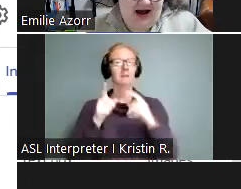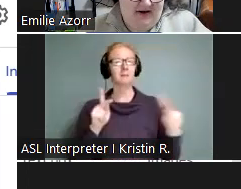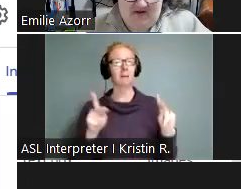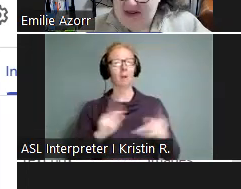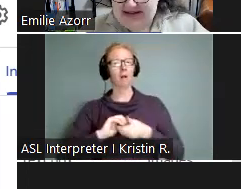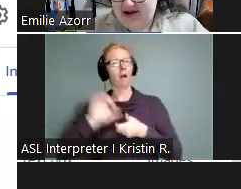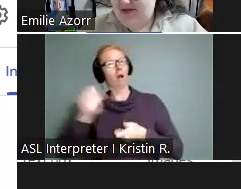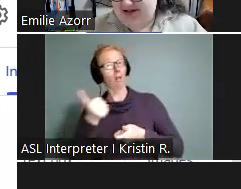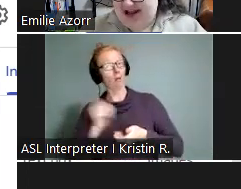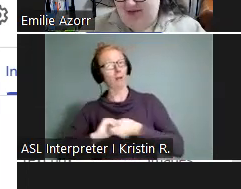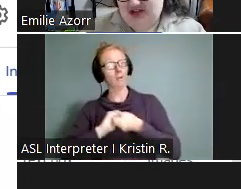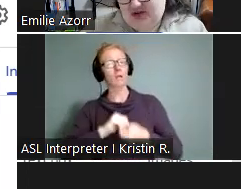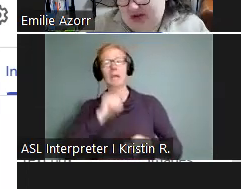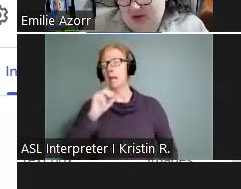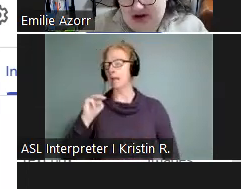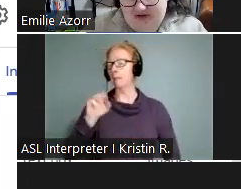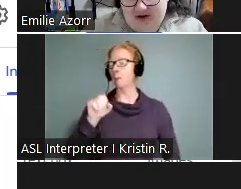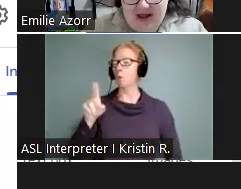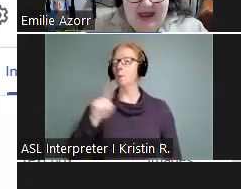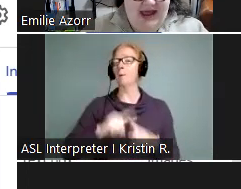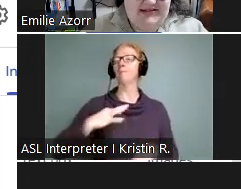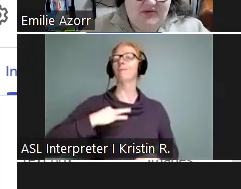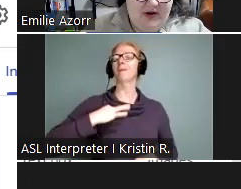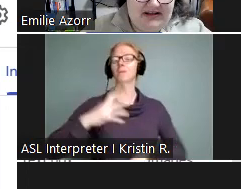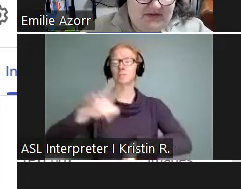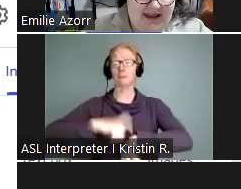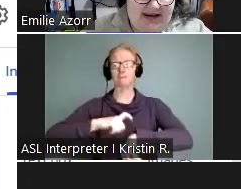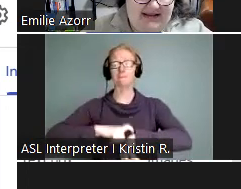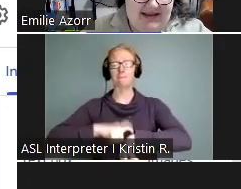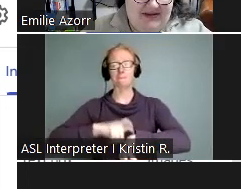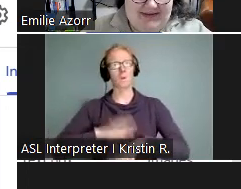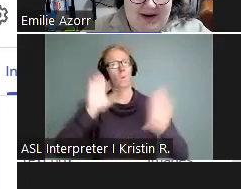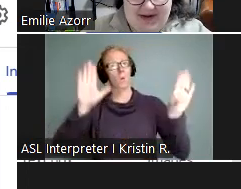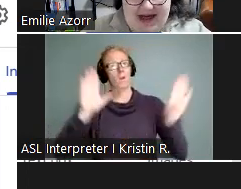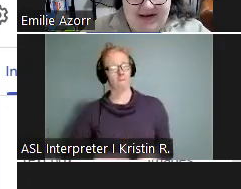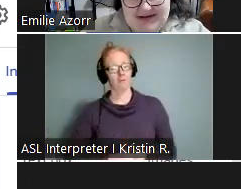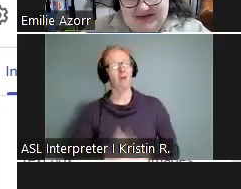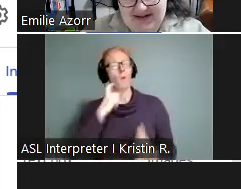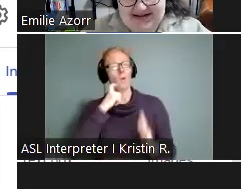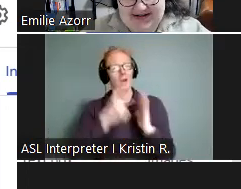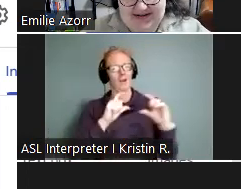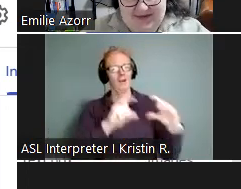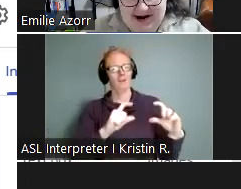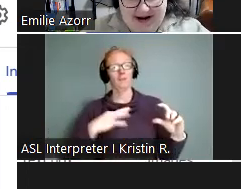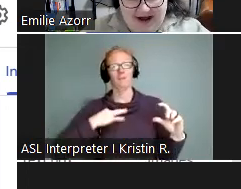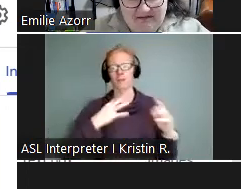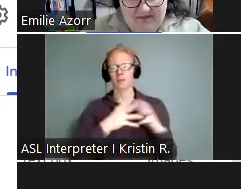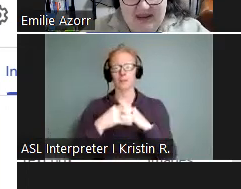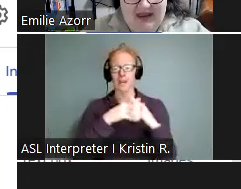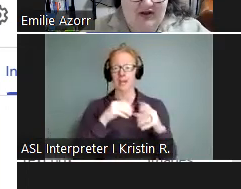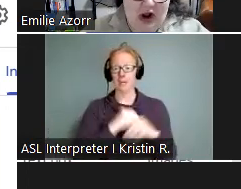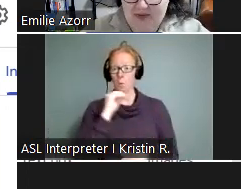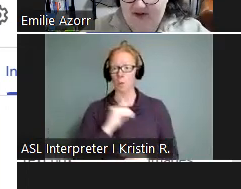they volunteered their time, which is really wonderful. And so we wanted to recognize them as well. That includes Volunteers of